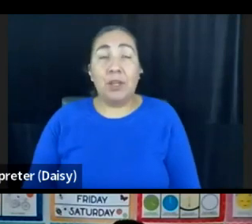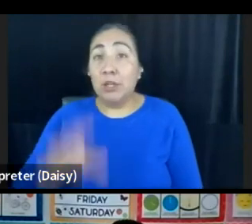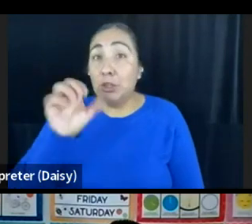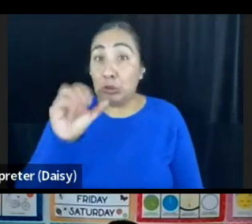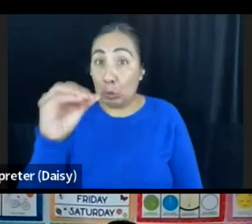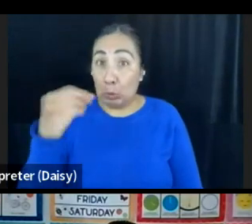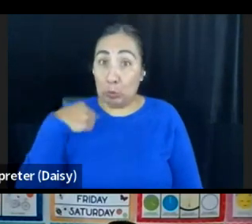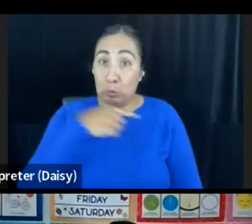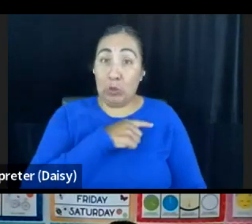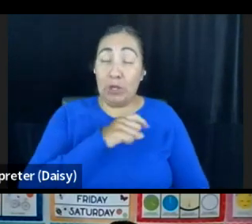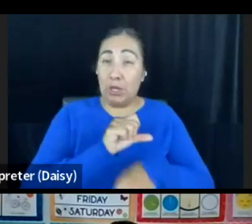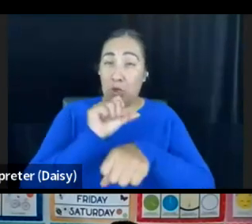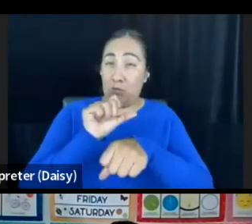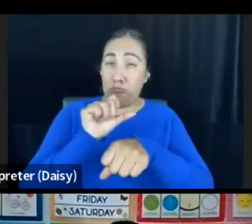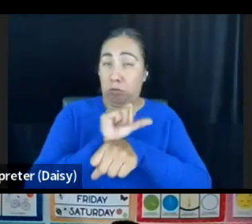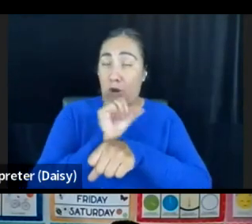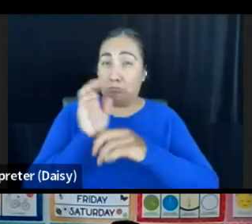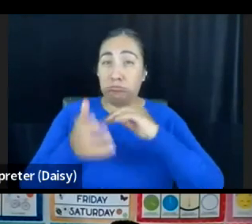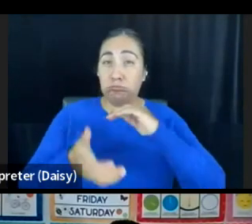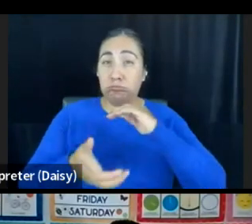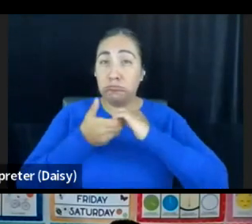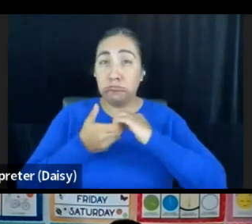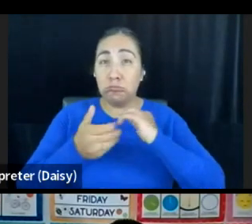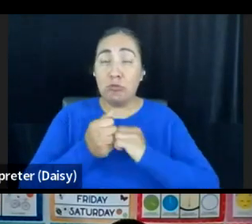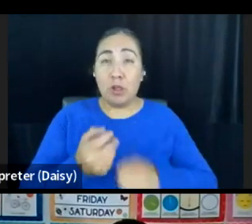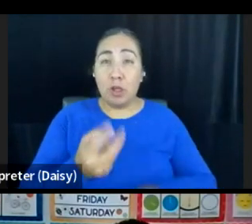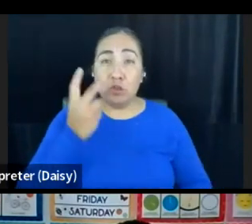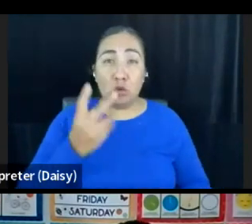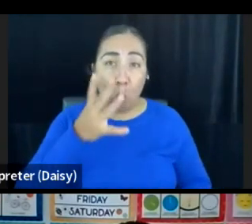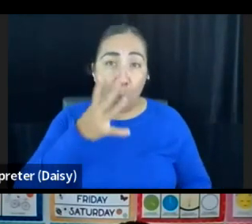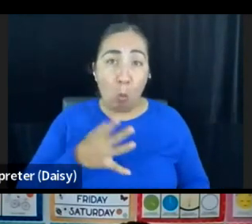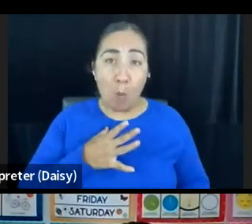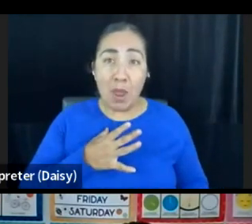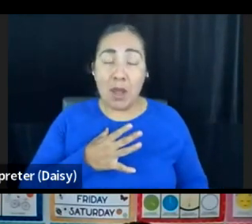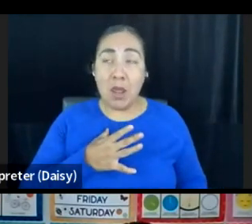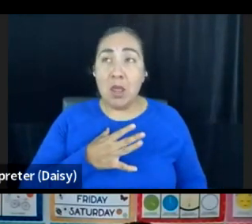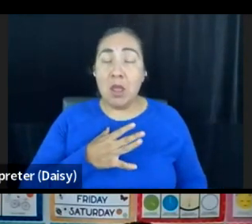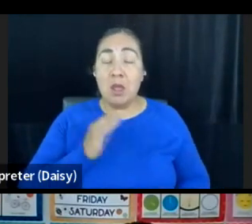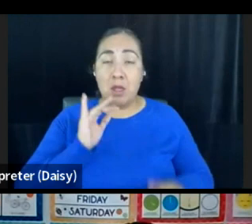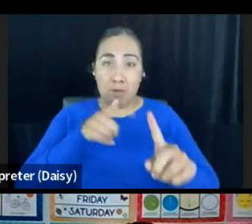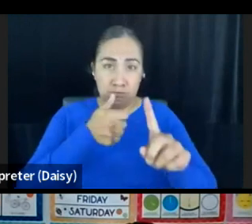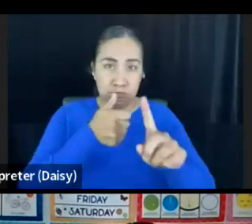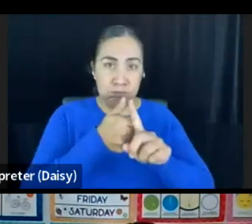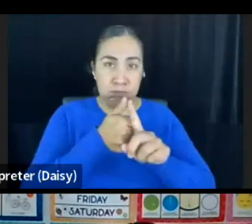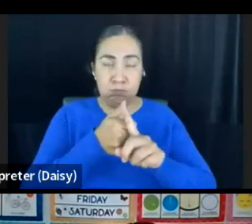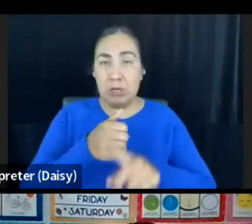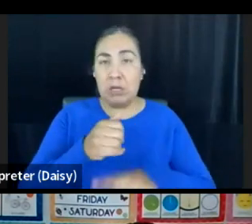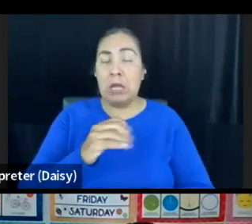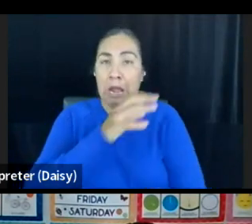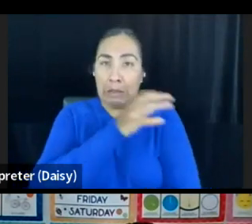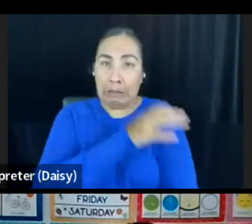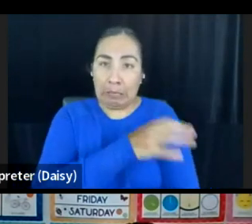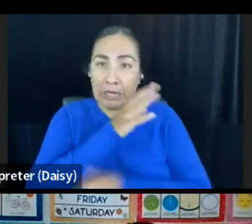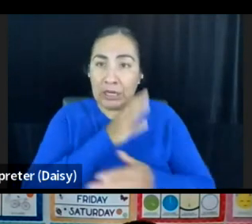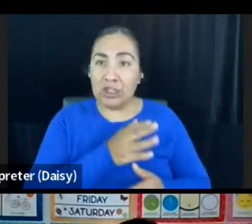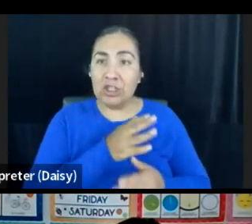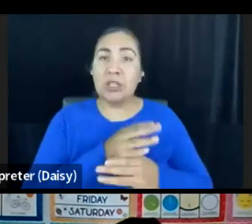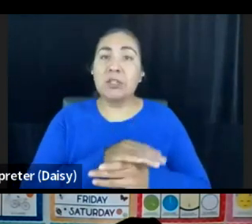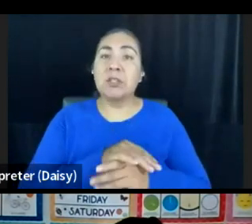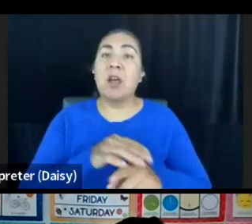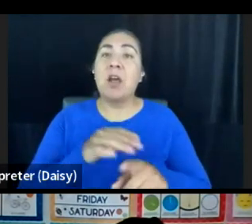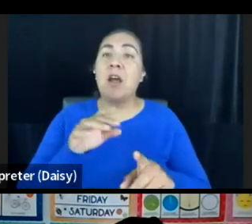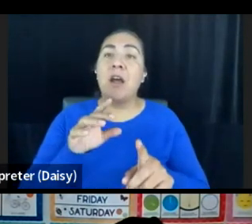with two women who they are the clinicians of the diaspora, and